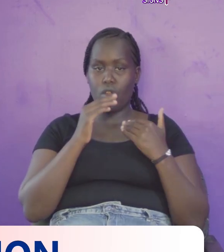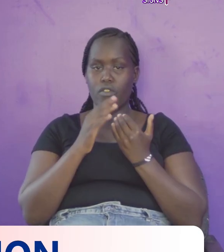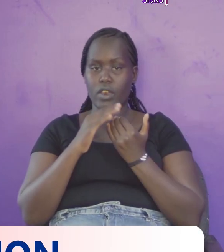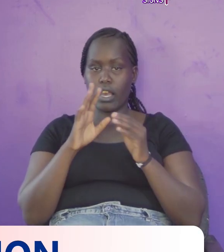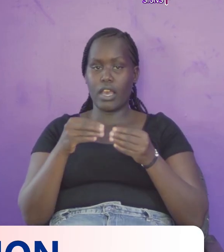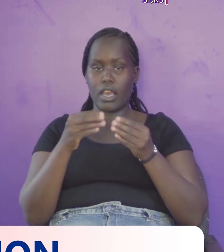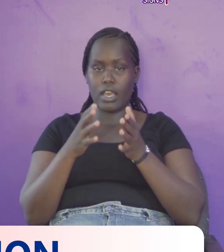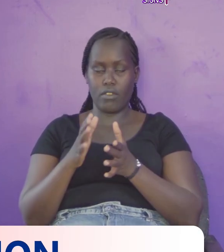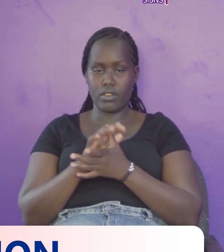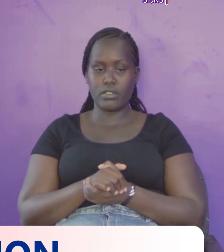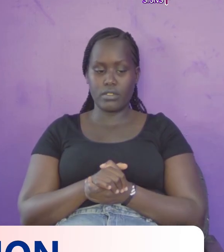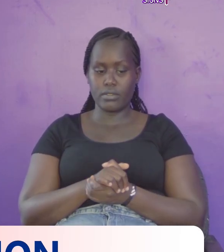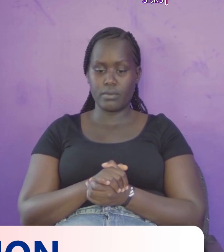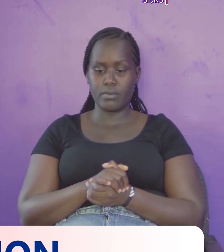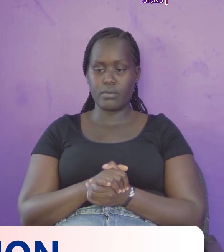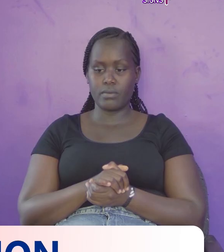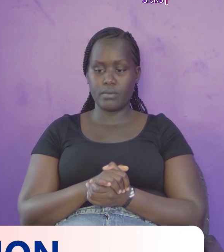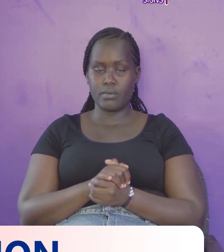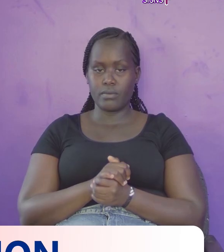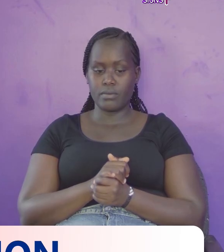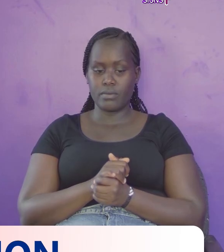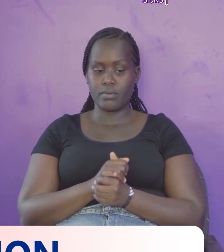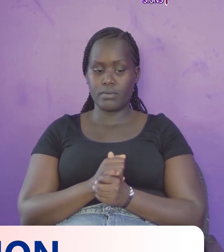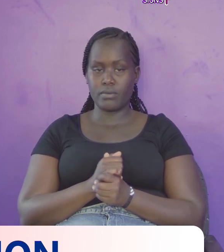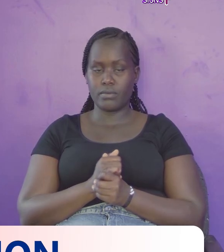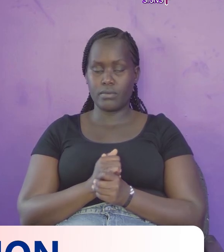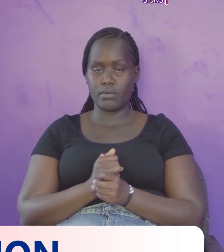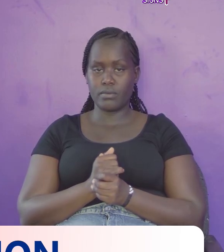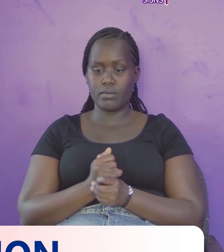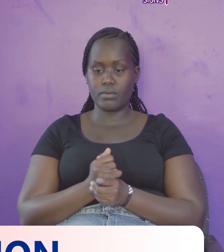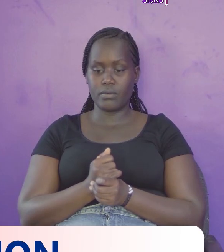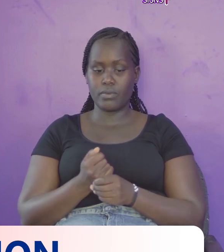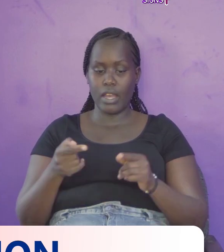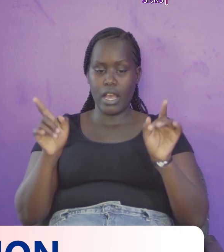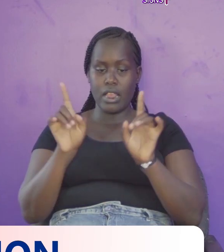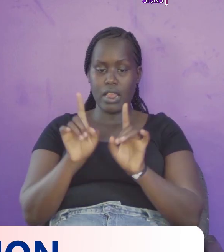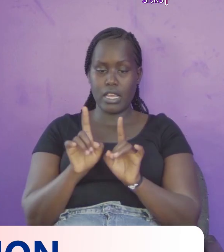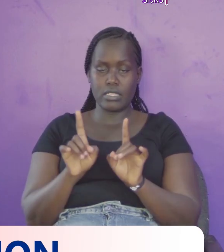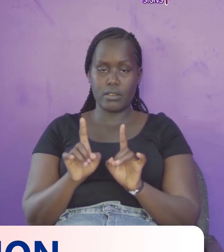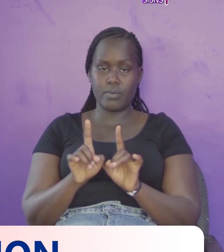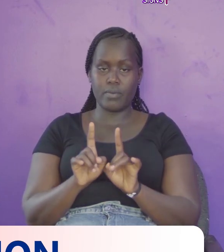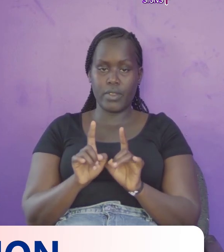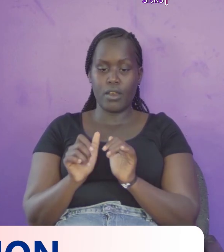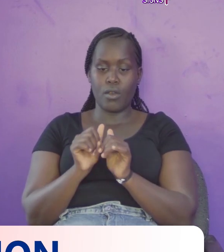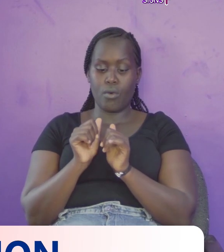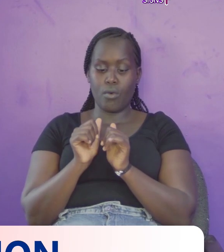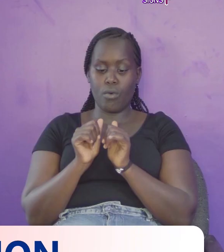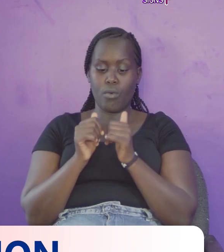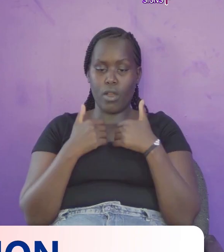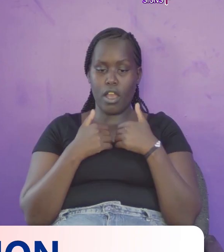these caregivers? Mr. Jonah, the same way we have persons